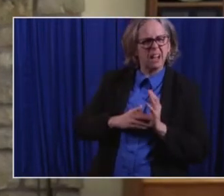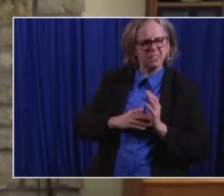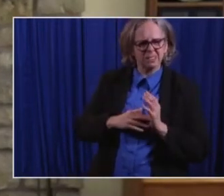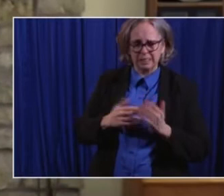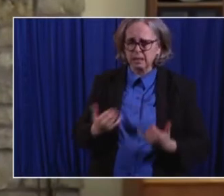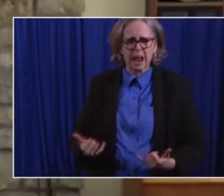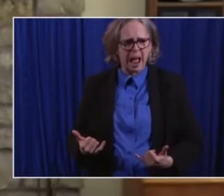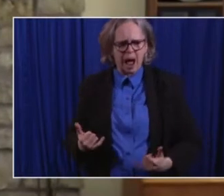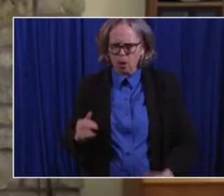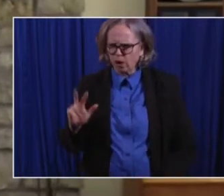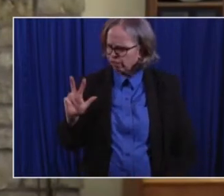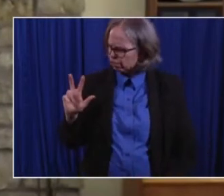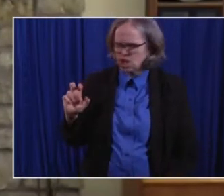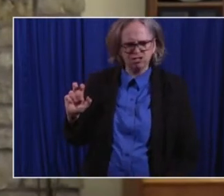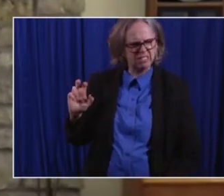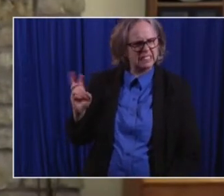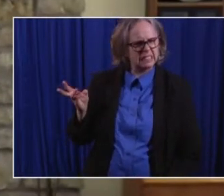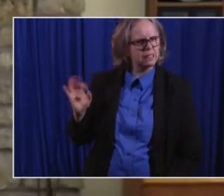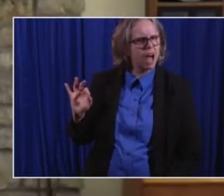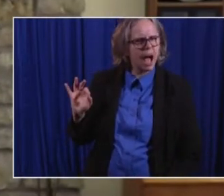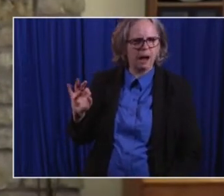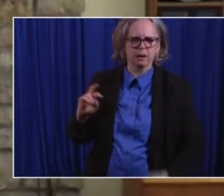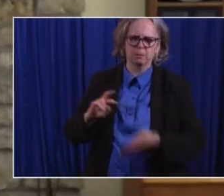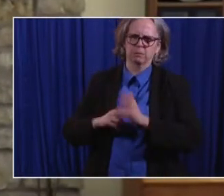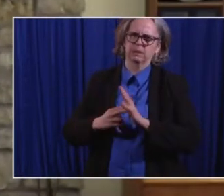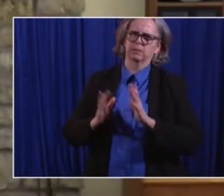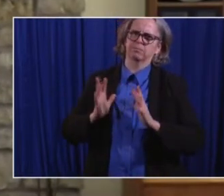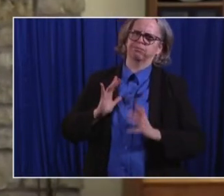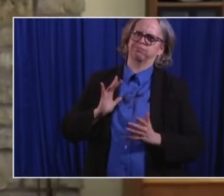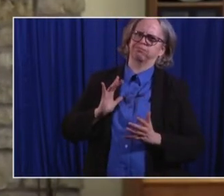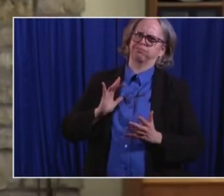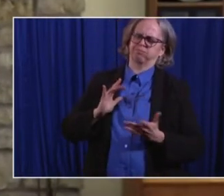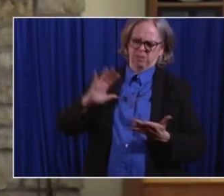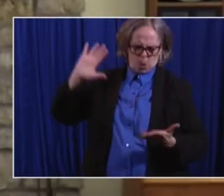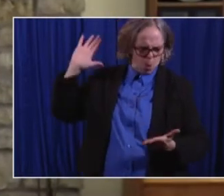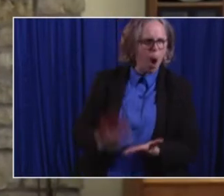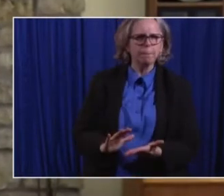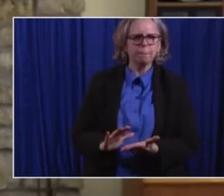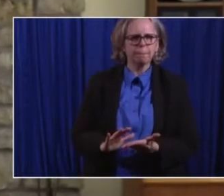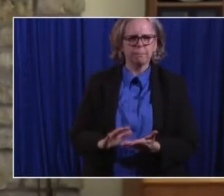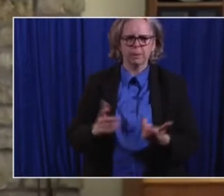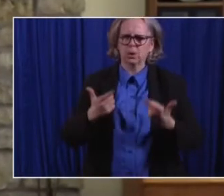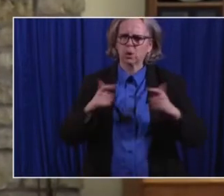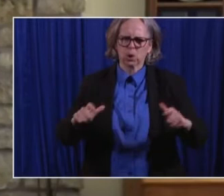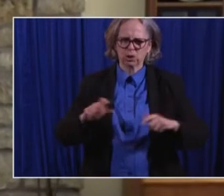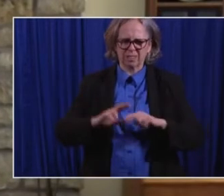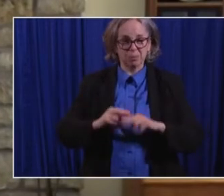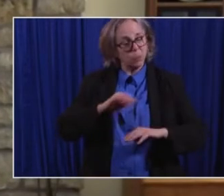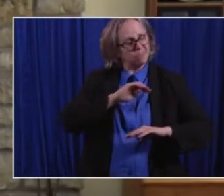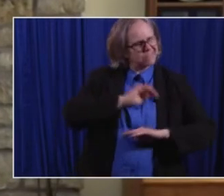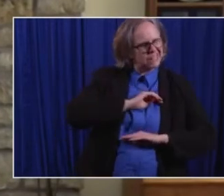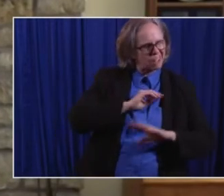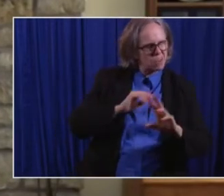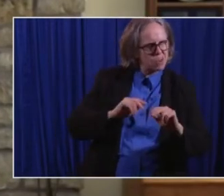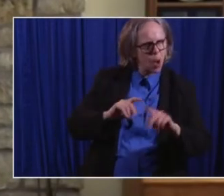369. And obviously, we're not satisfied yet. We want to continue to drive those numbers down.